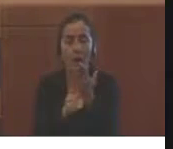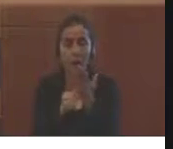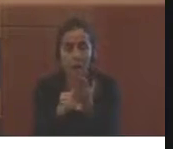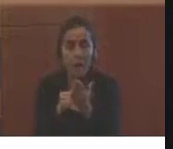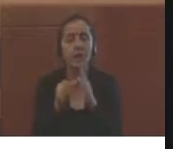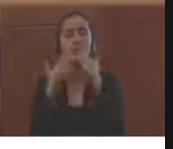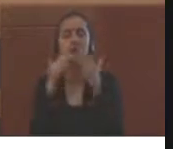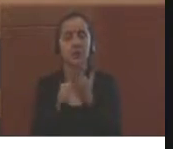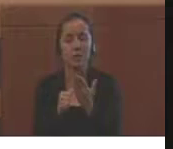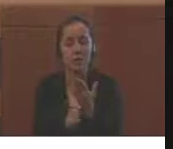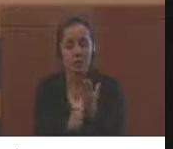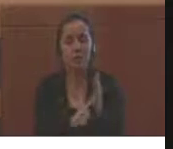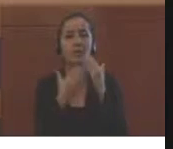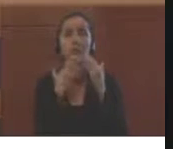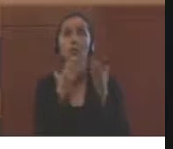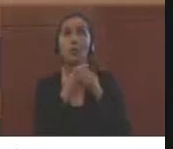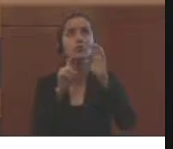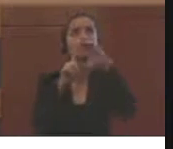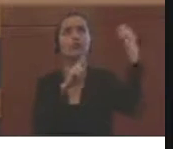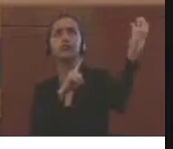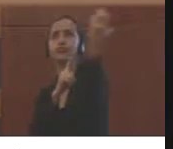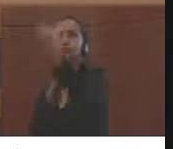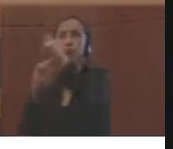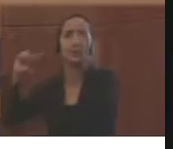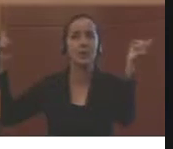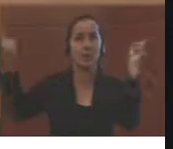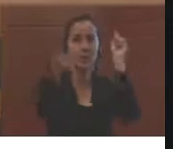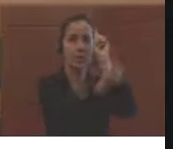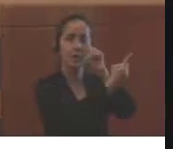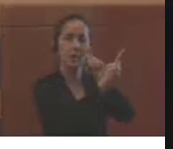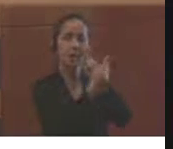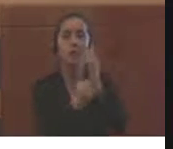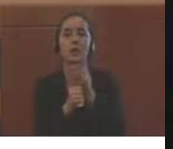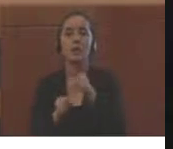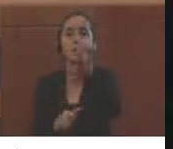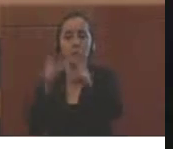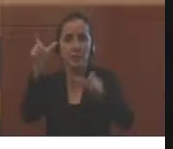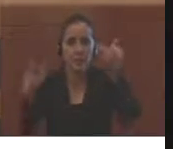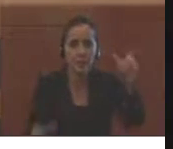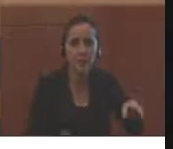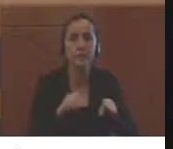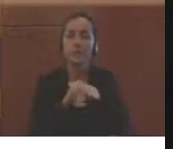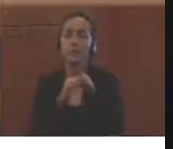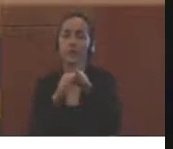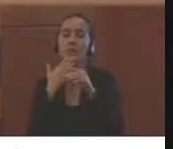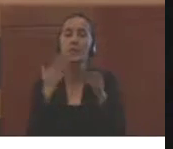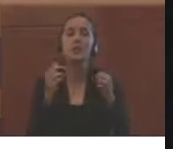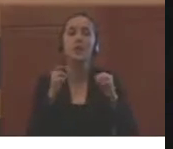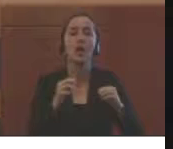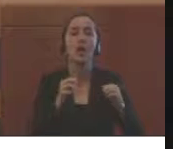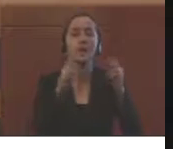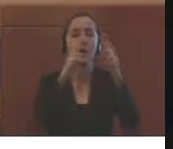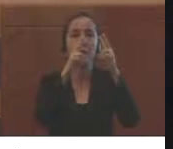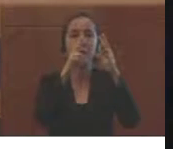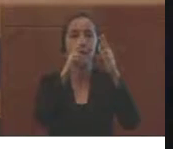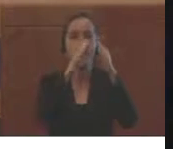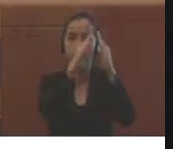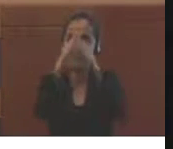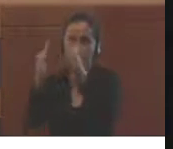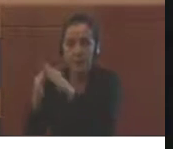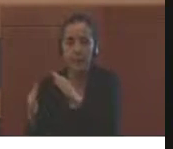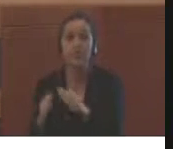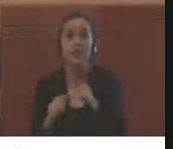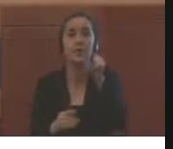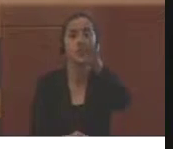risk management, climate change, humanitarian action, and the Conference on Housing and Sustainable Urban Development.